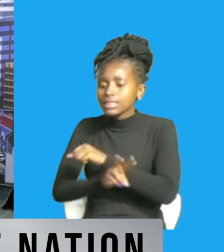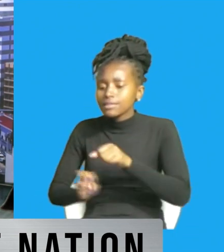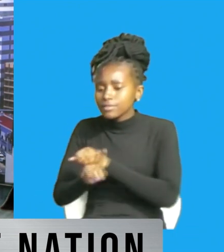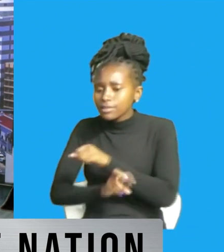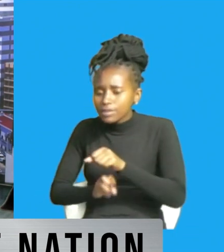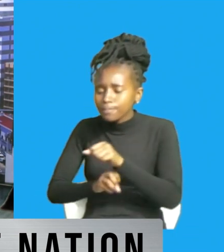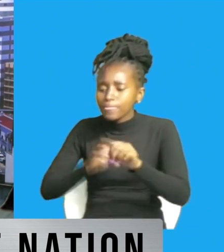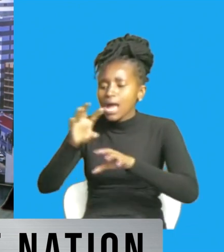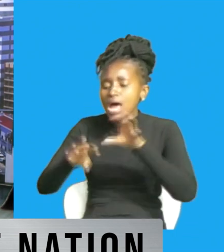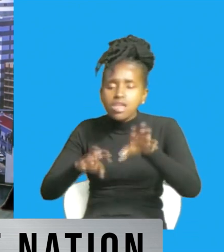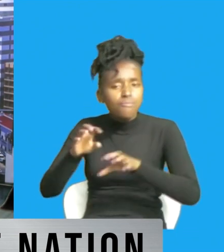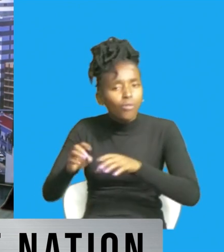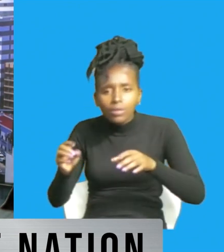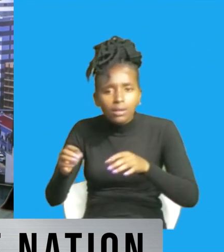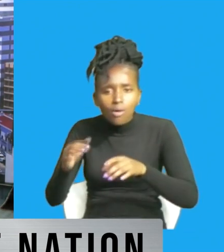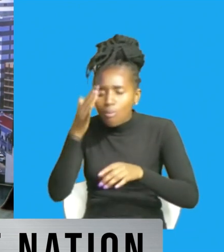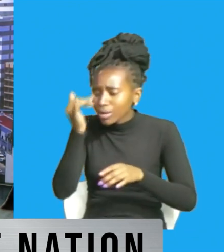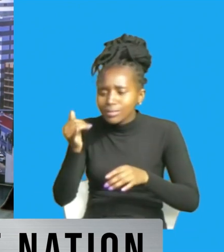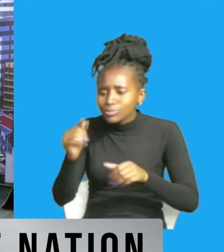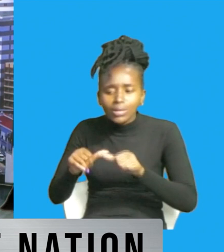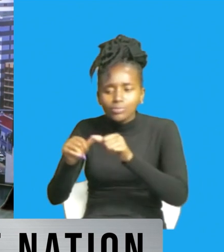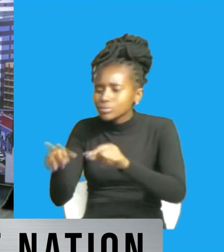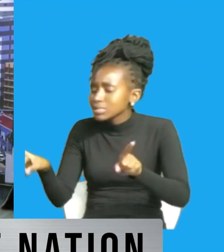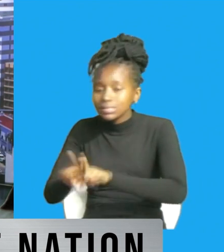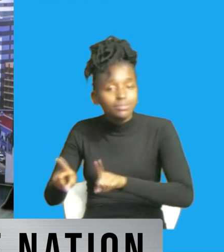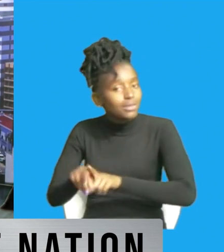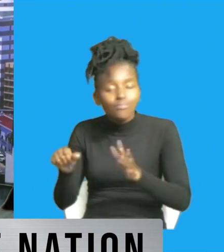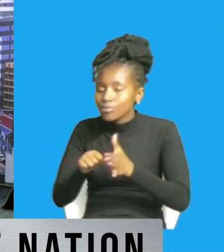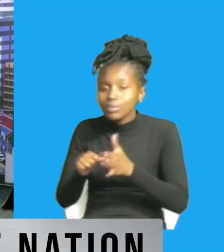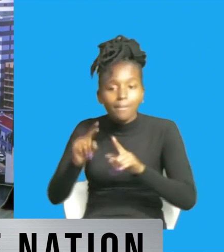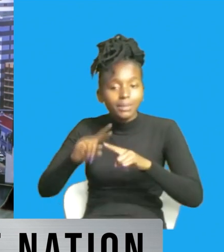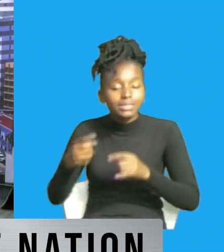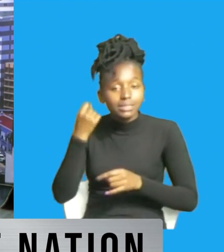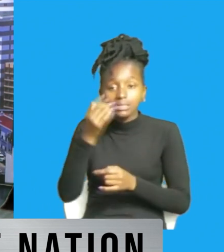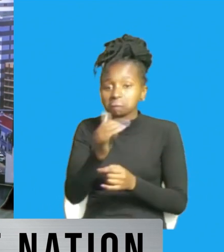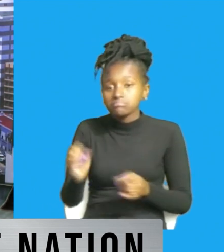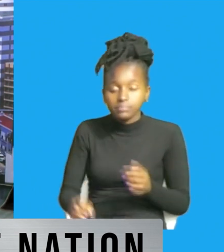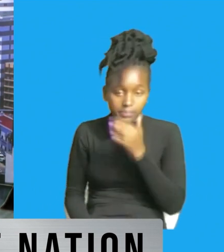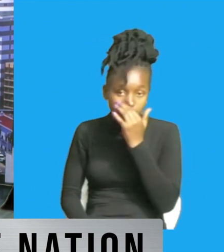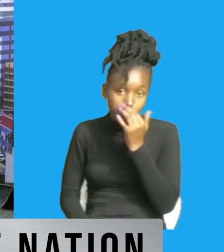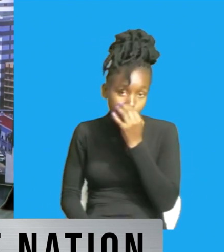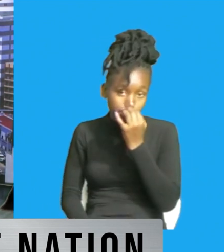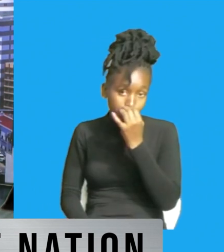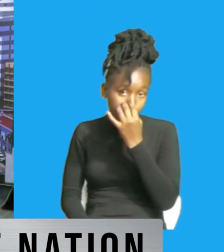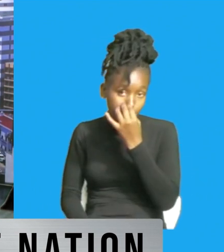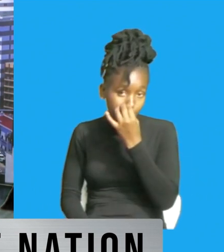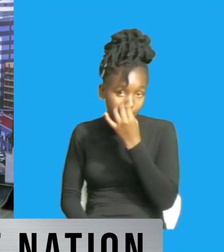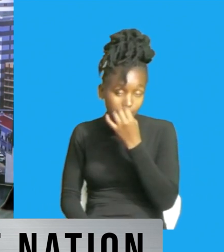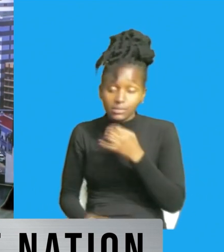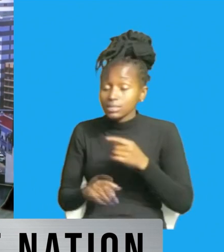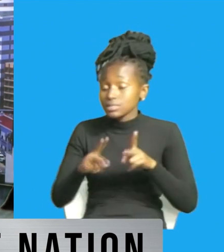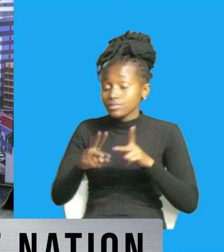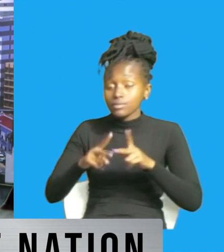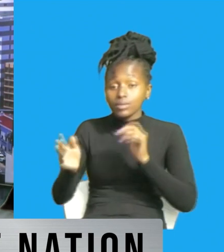Yeah, because the bandits are raiding more than the interagency. And it's unfortunate, Jonah, that we even have some